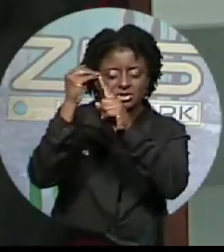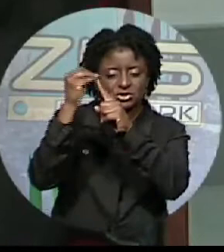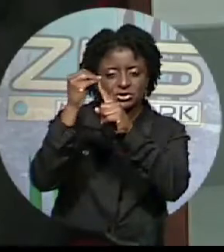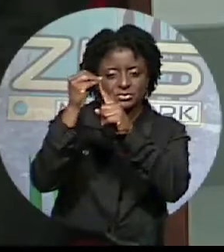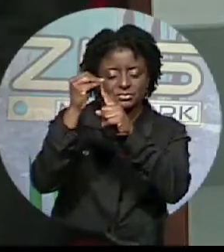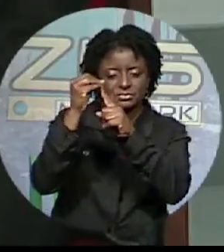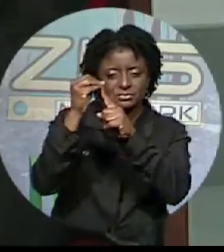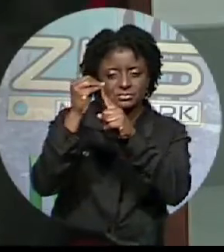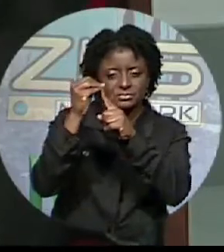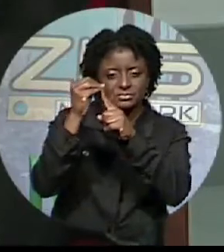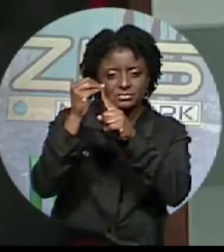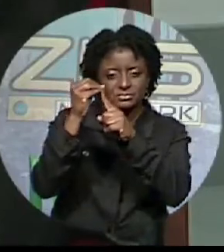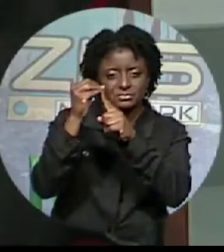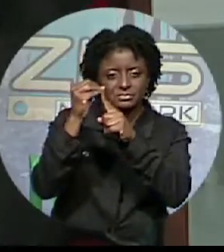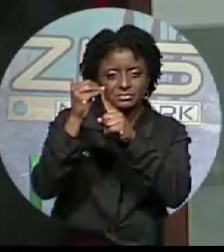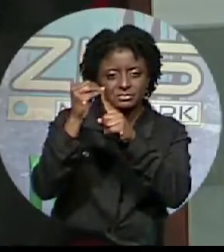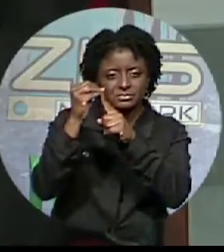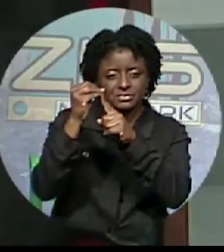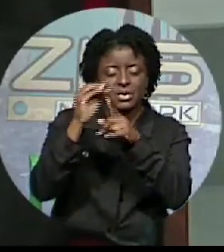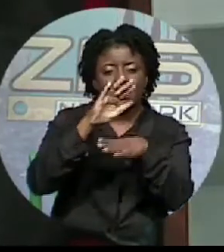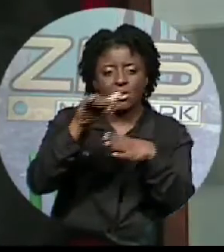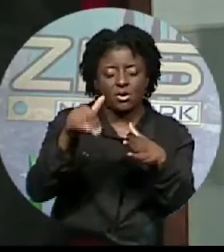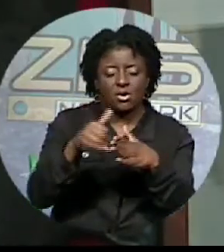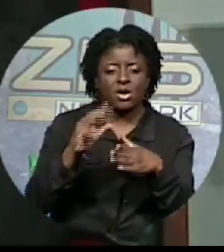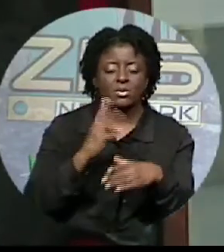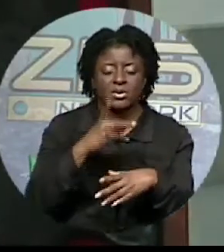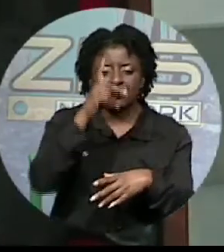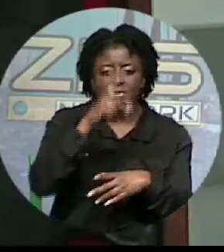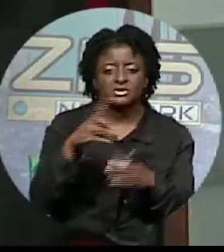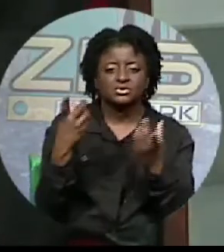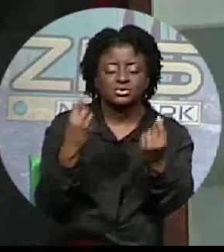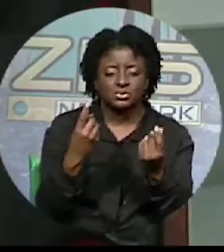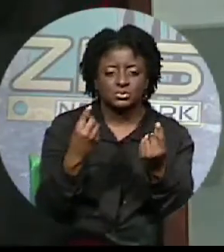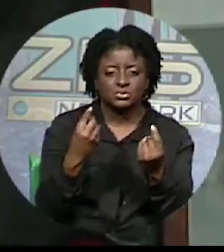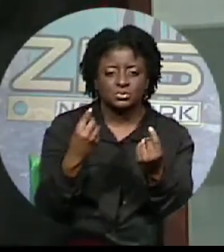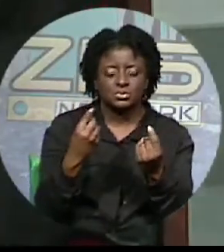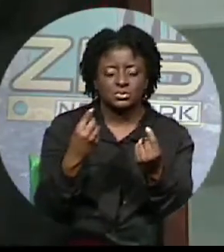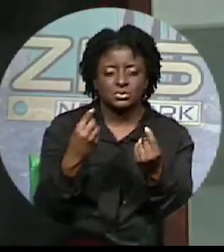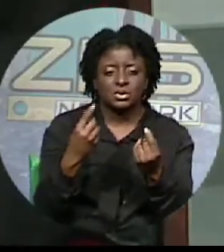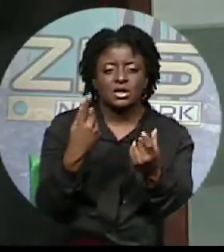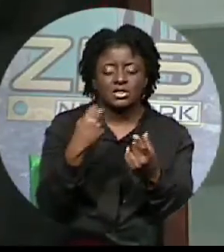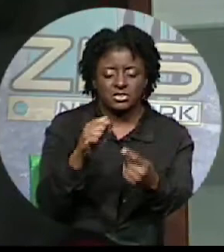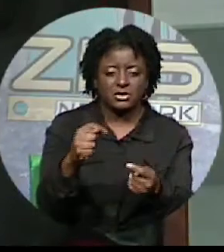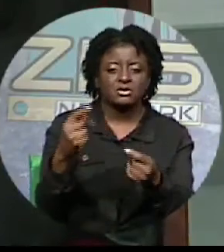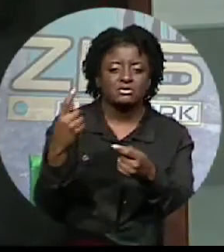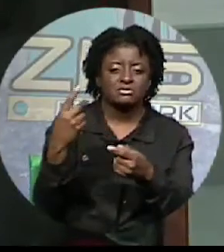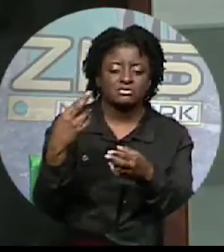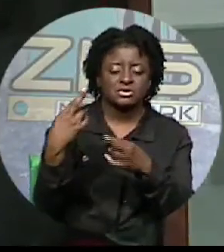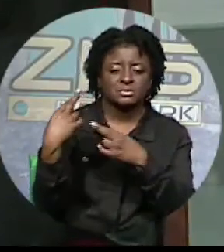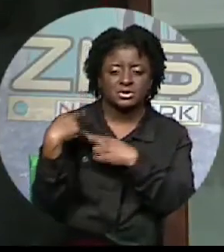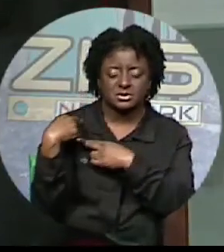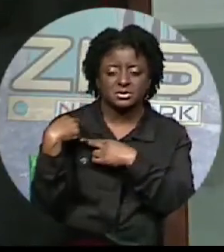do. All that we have to do, the responsibilities tell us that if we